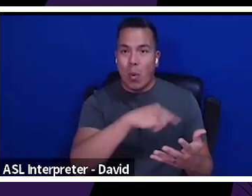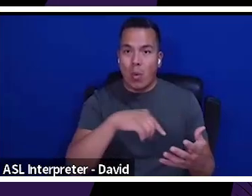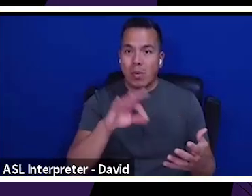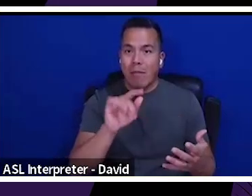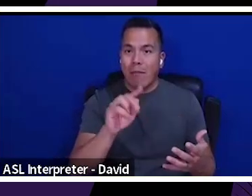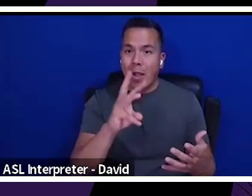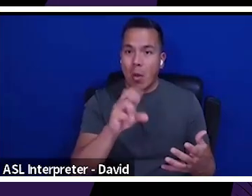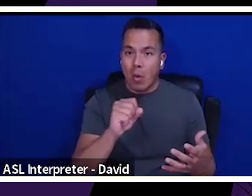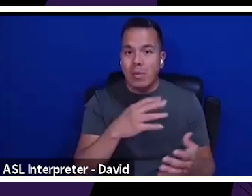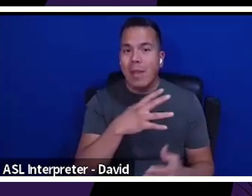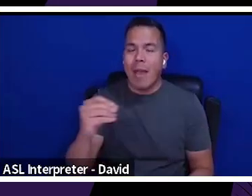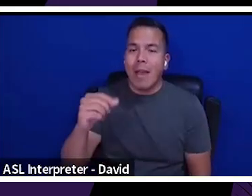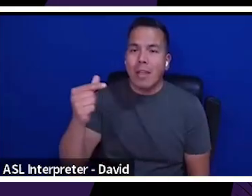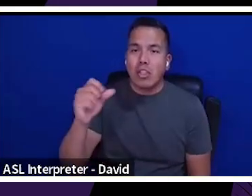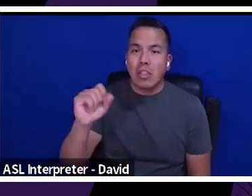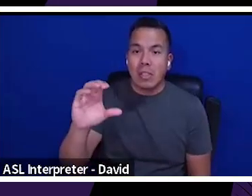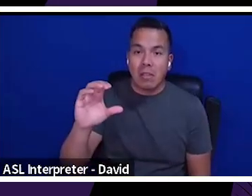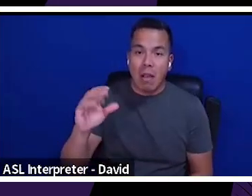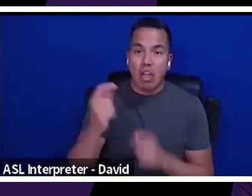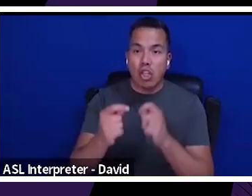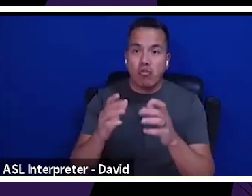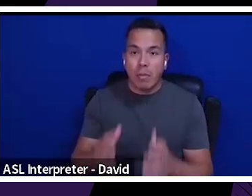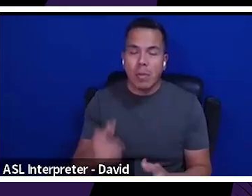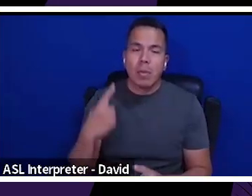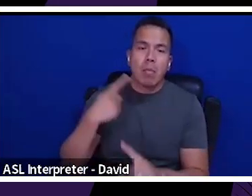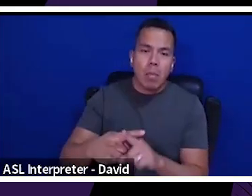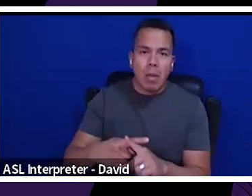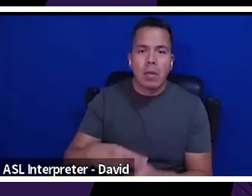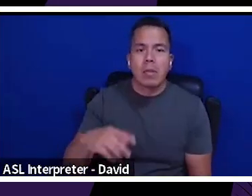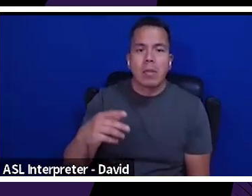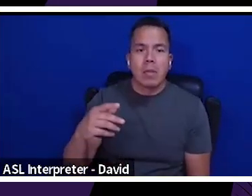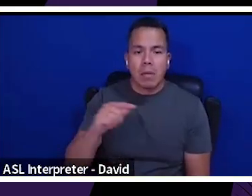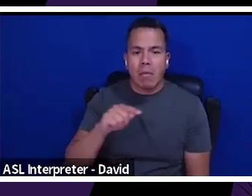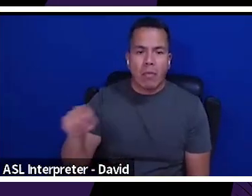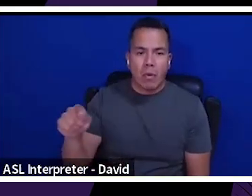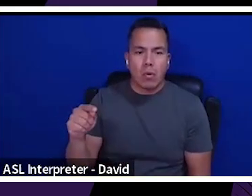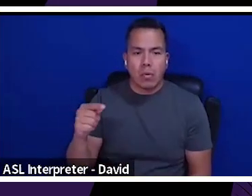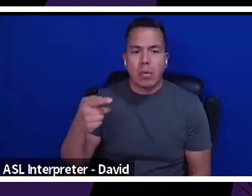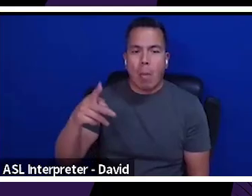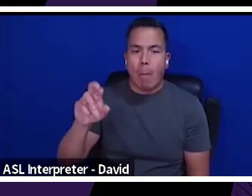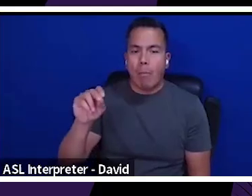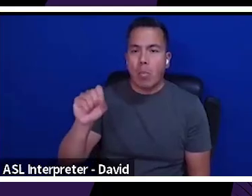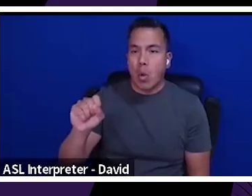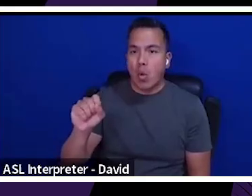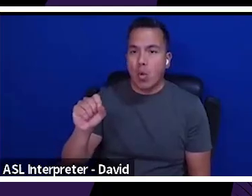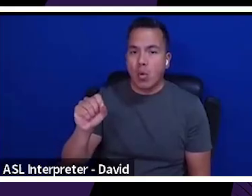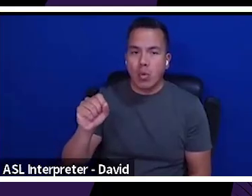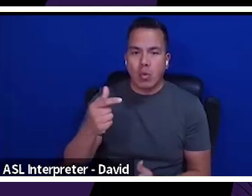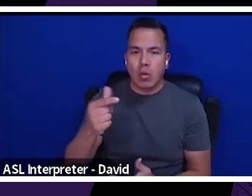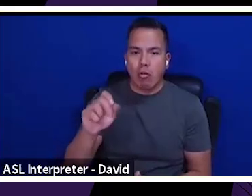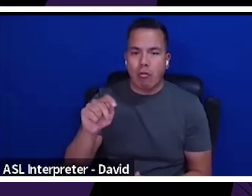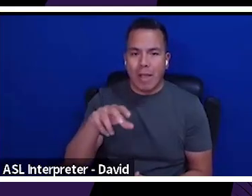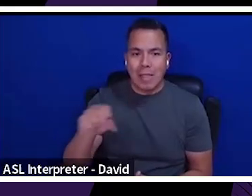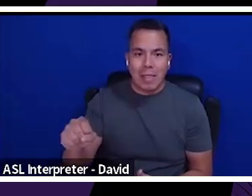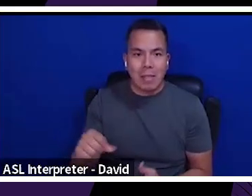Summer of Code contributors, as well as the PROS grantees. We want to thank Data Garden Collective,